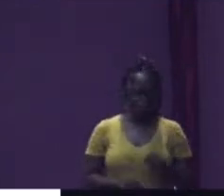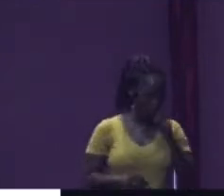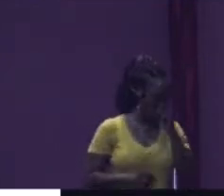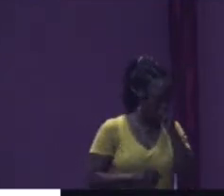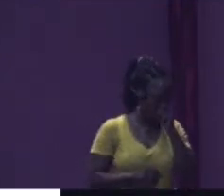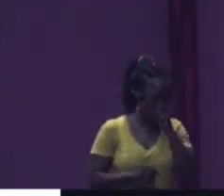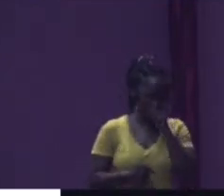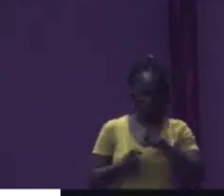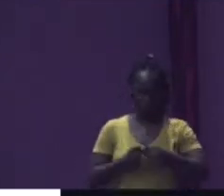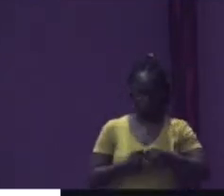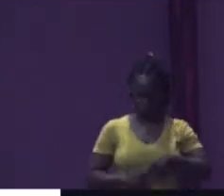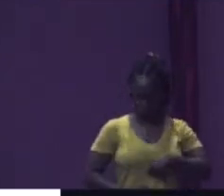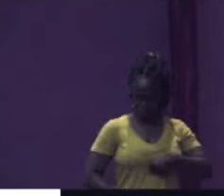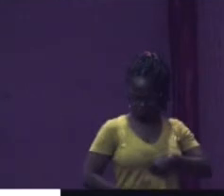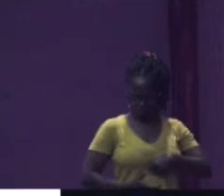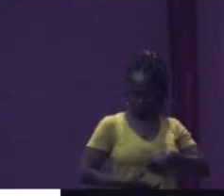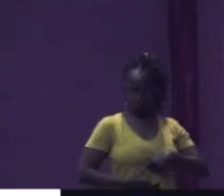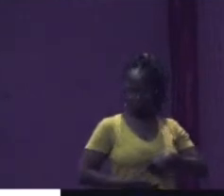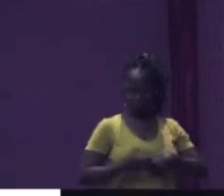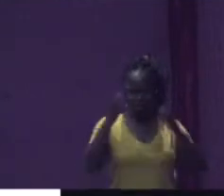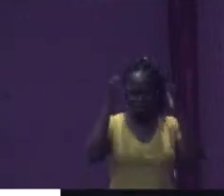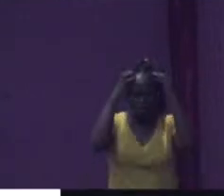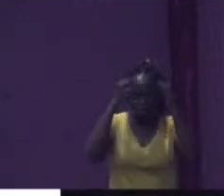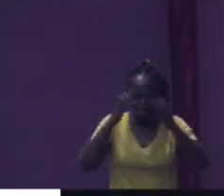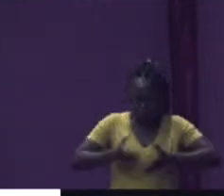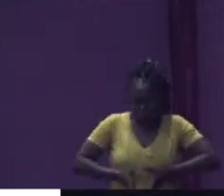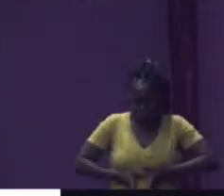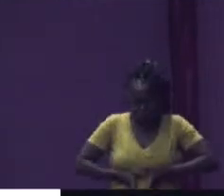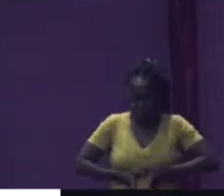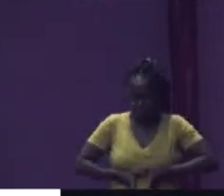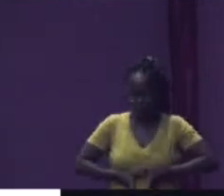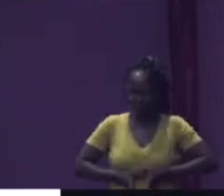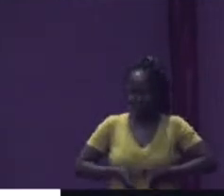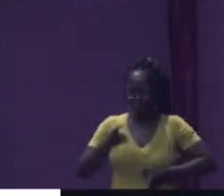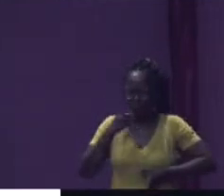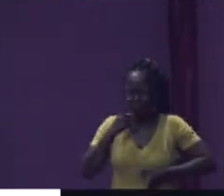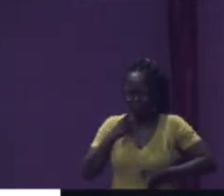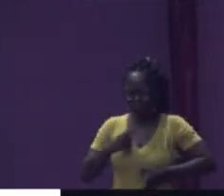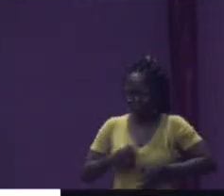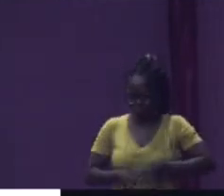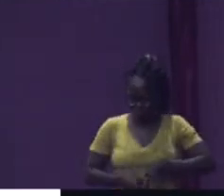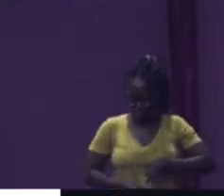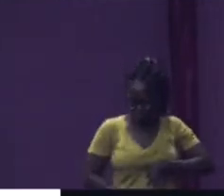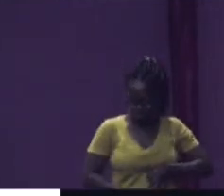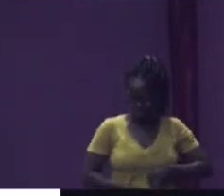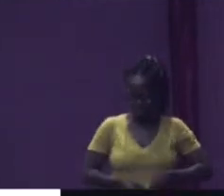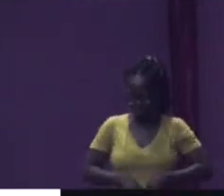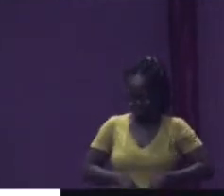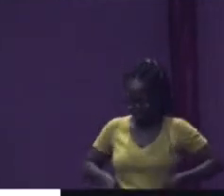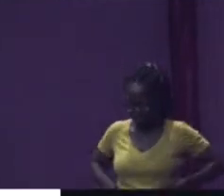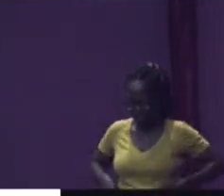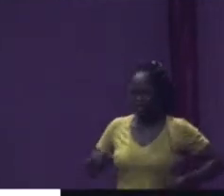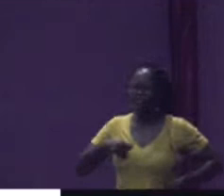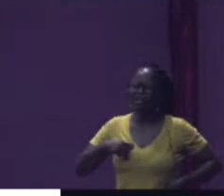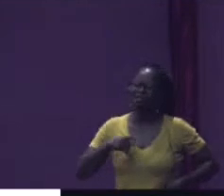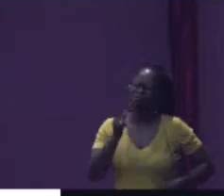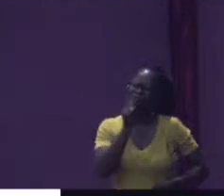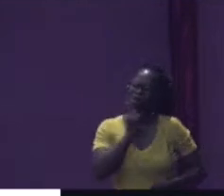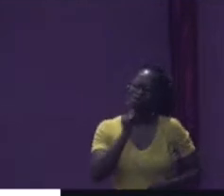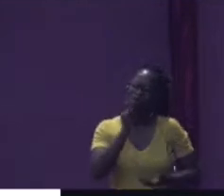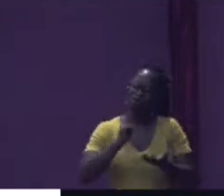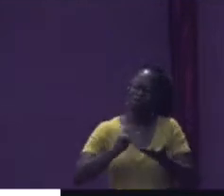the fetus. There were several examples of